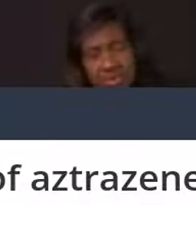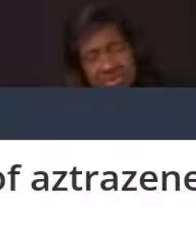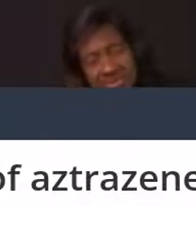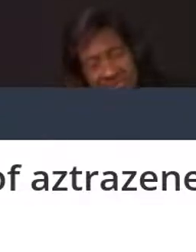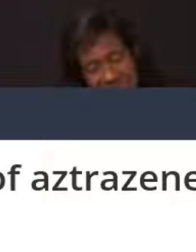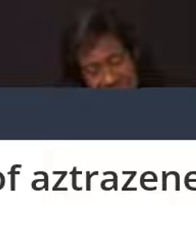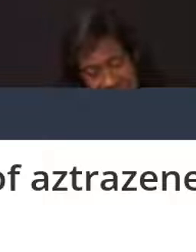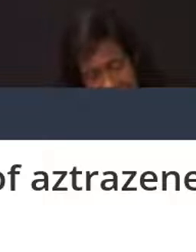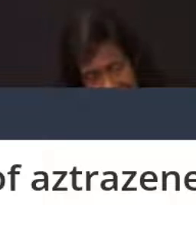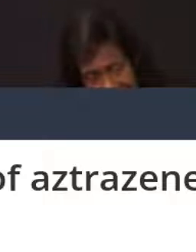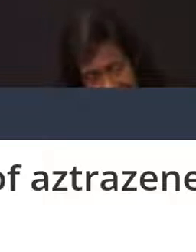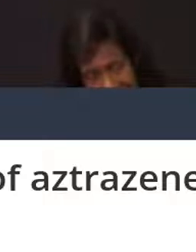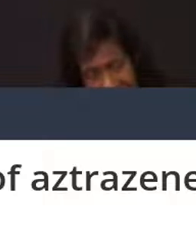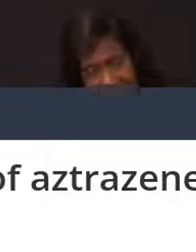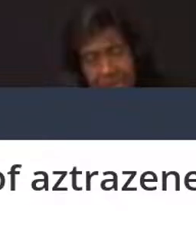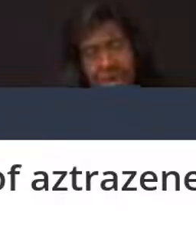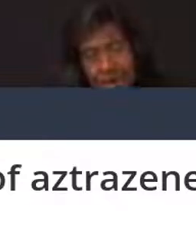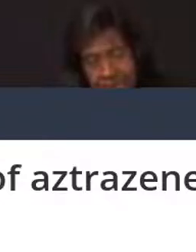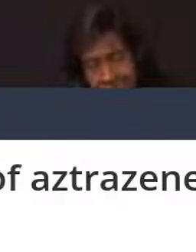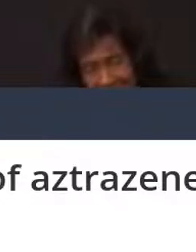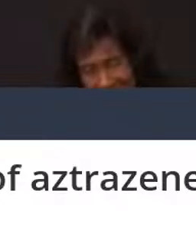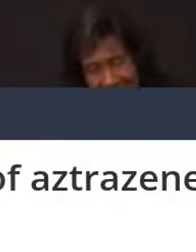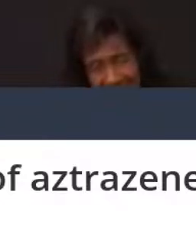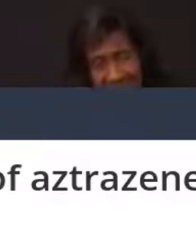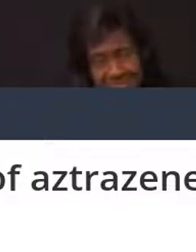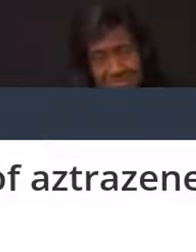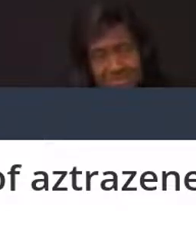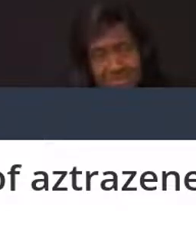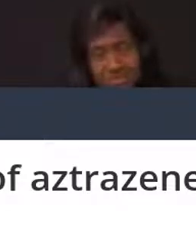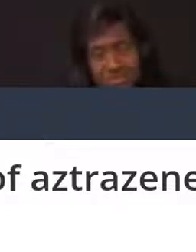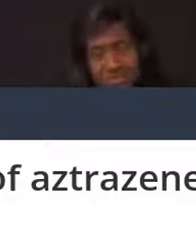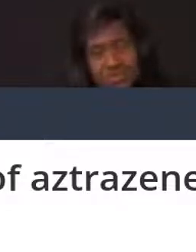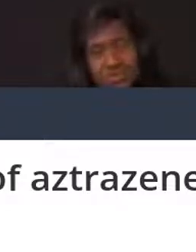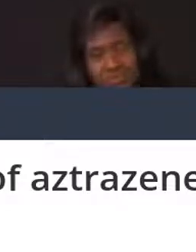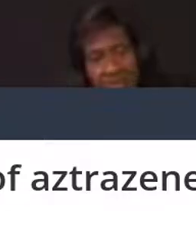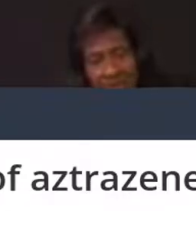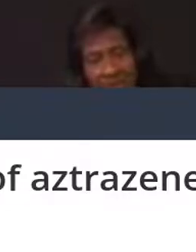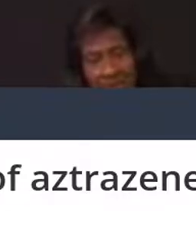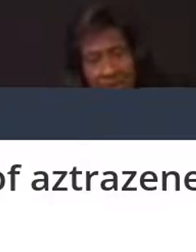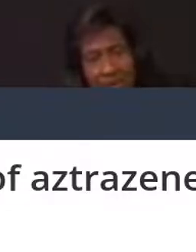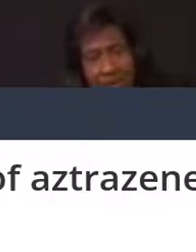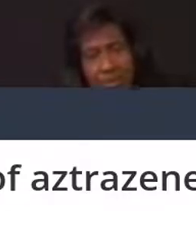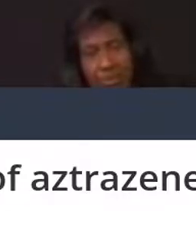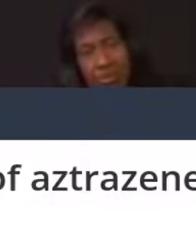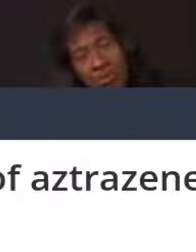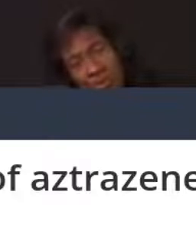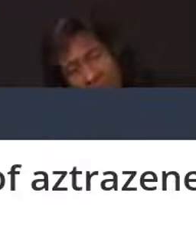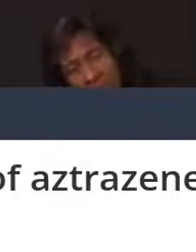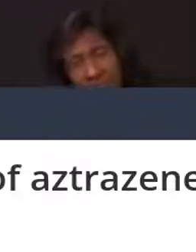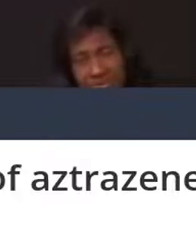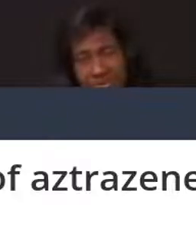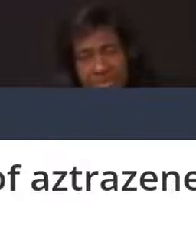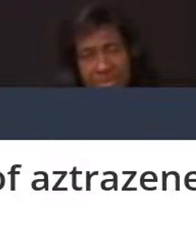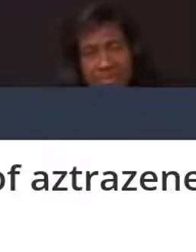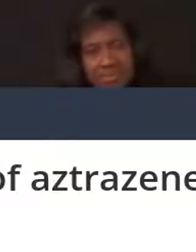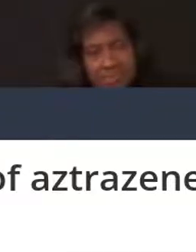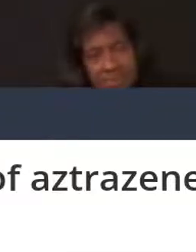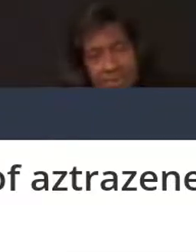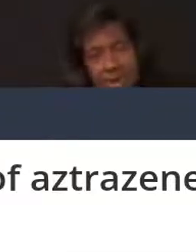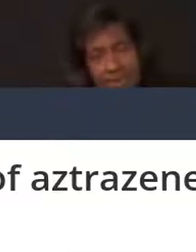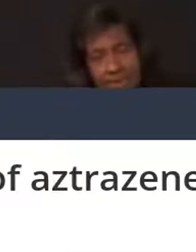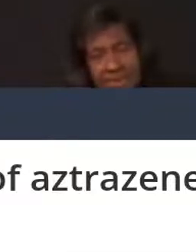plan, and our plan was, and the contemplation around it was specifically